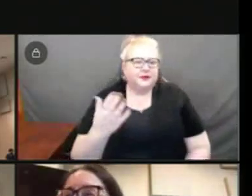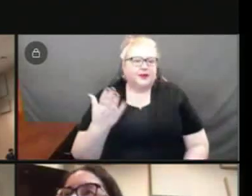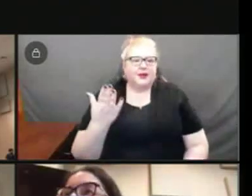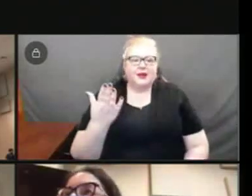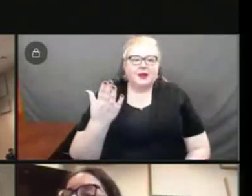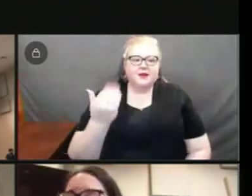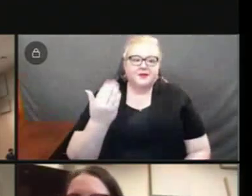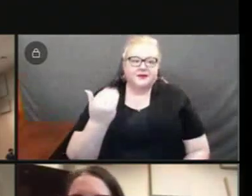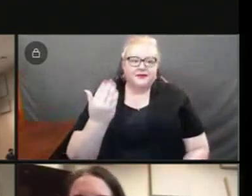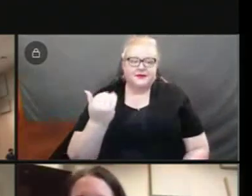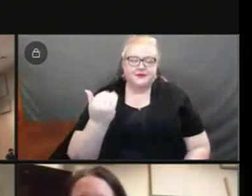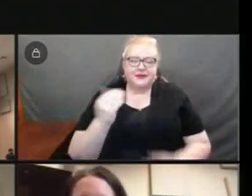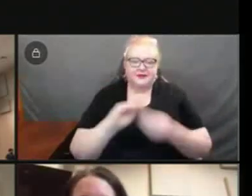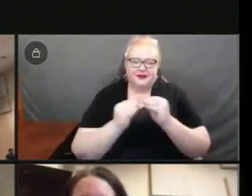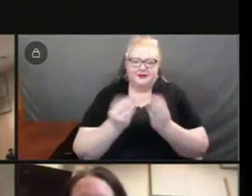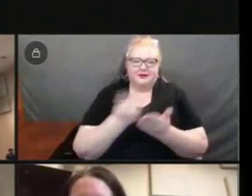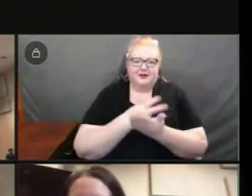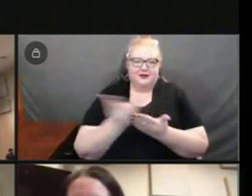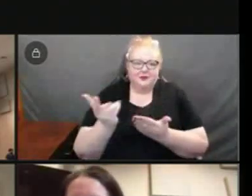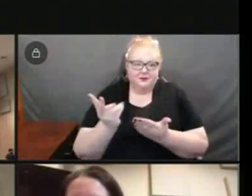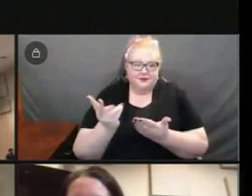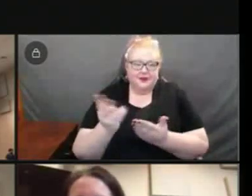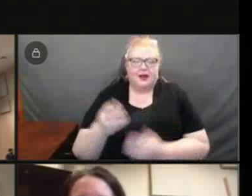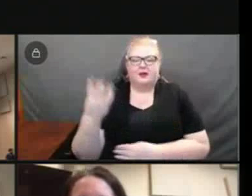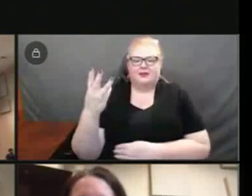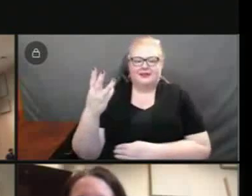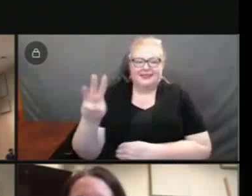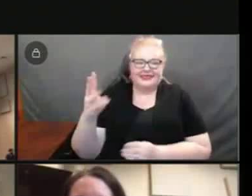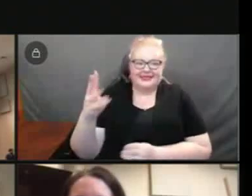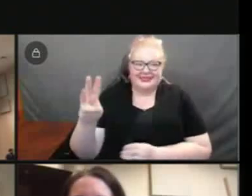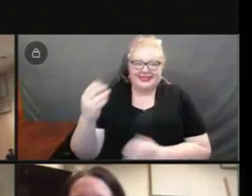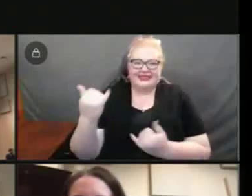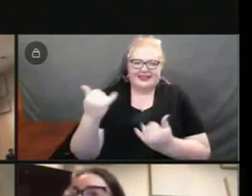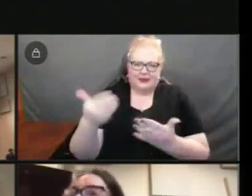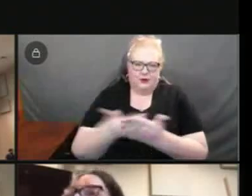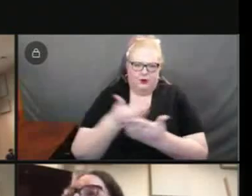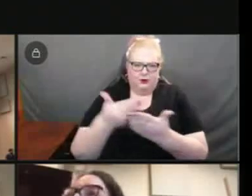15 failed, then 16 is moot.